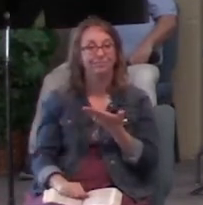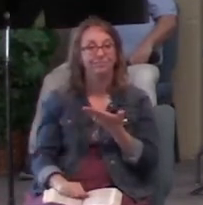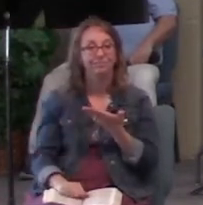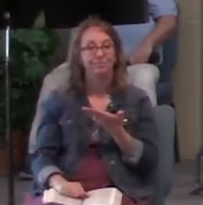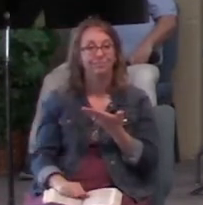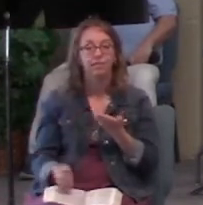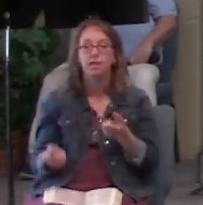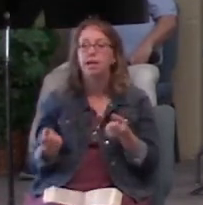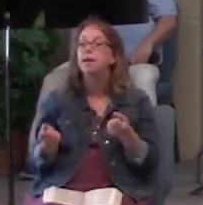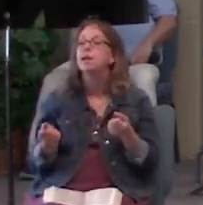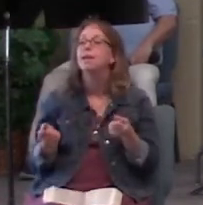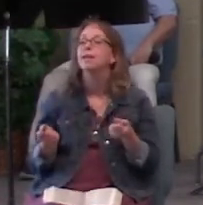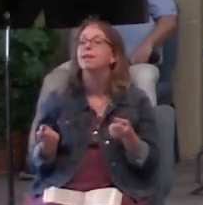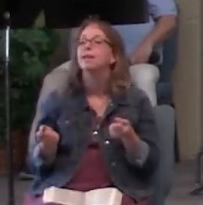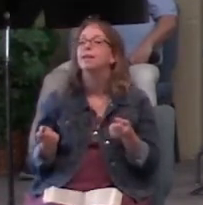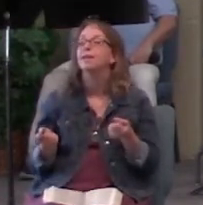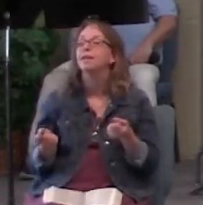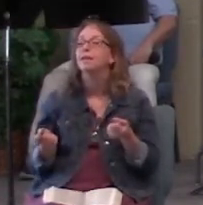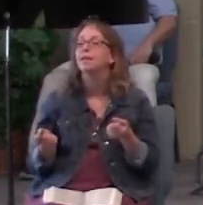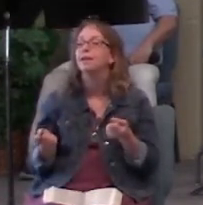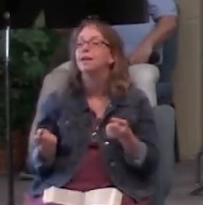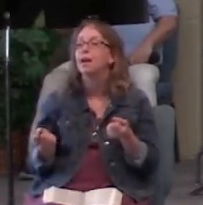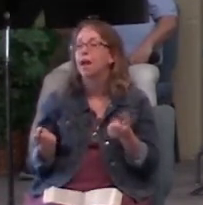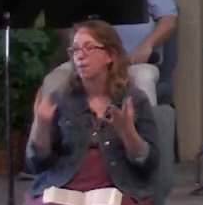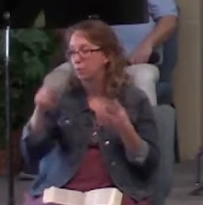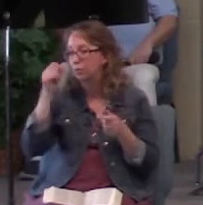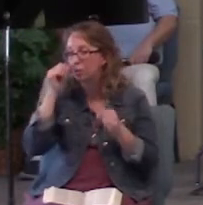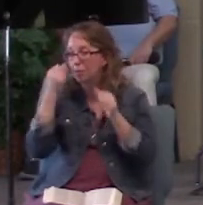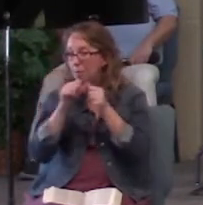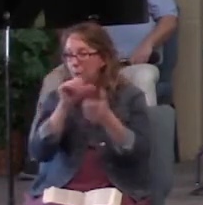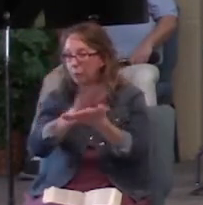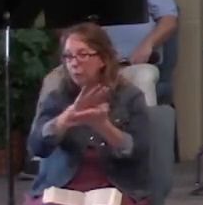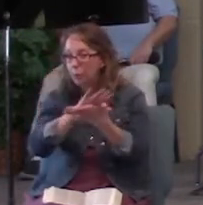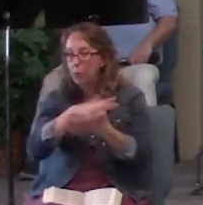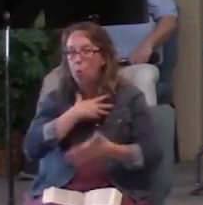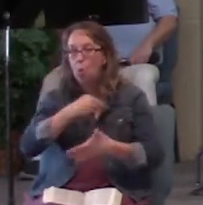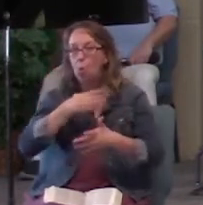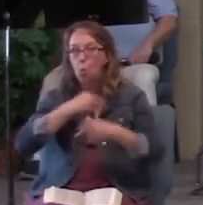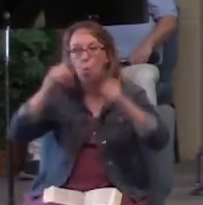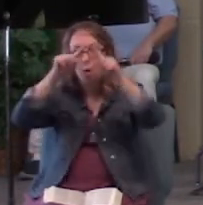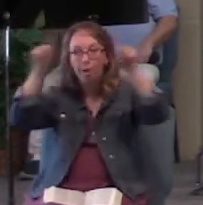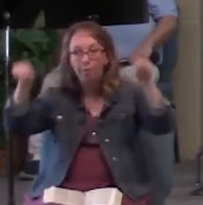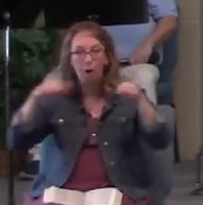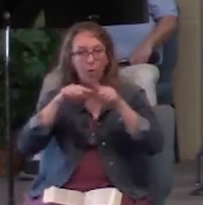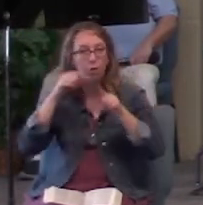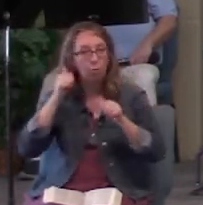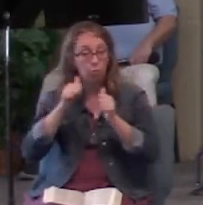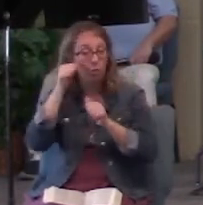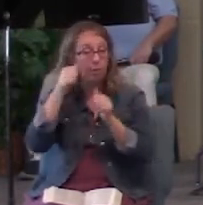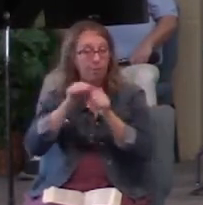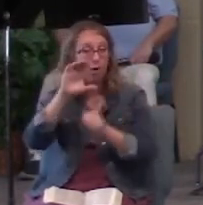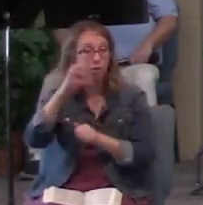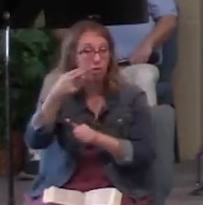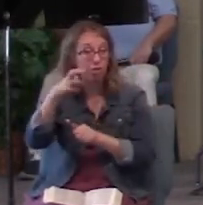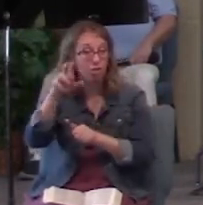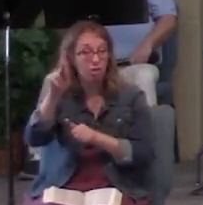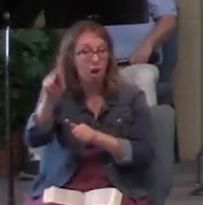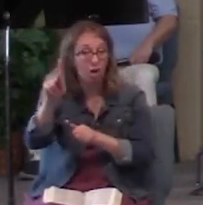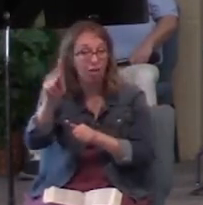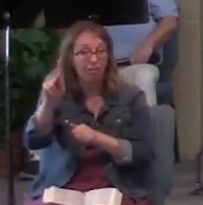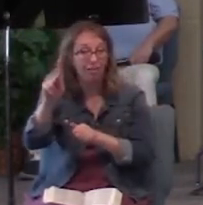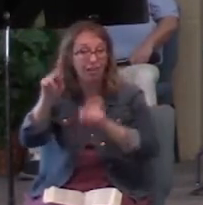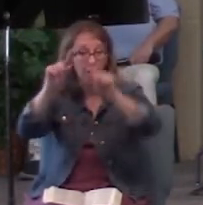How many of you remember the whiteboards? I remember chalkboards. Remember the chalkboards?